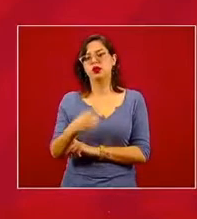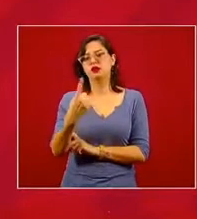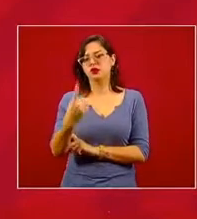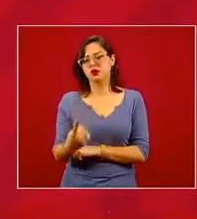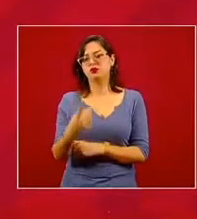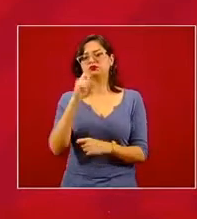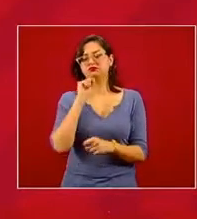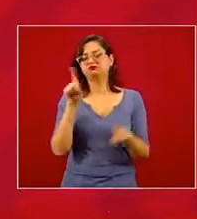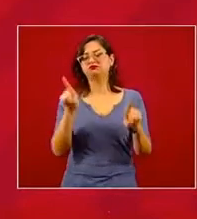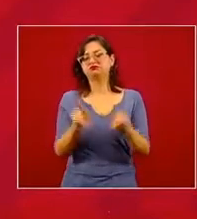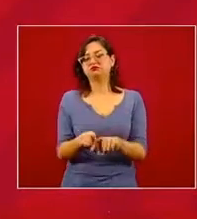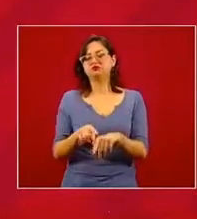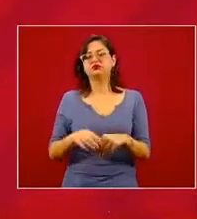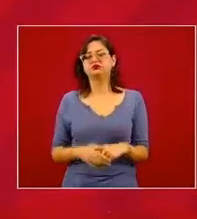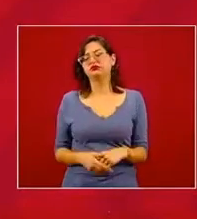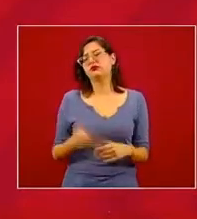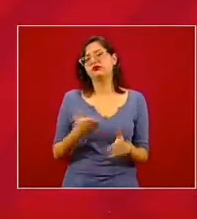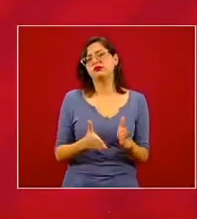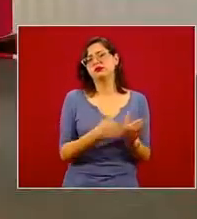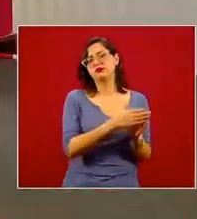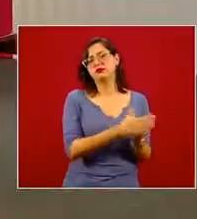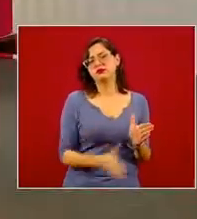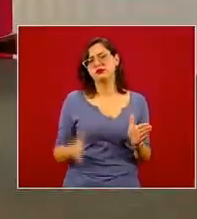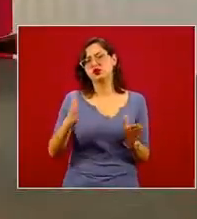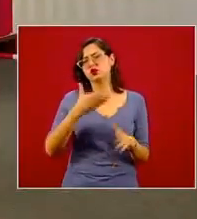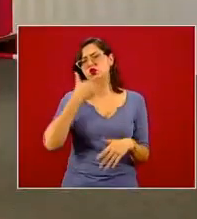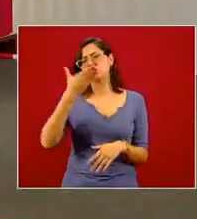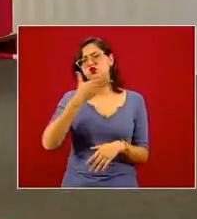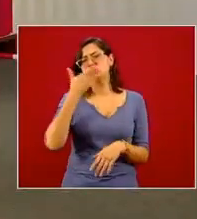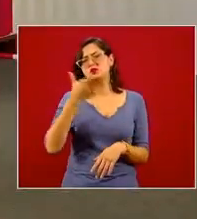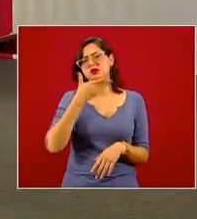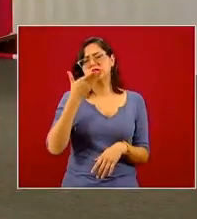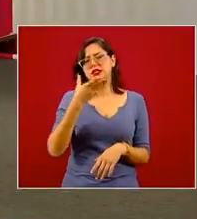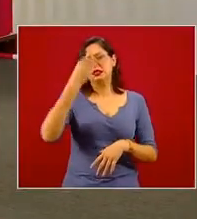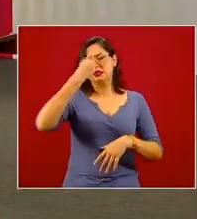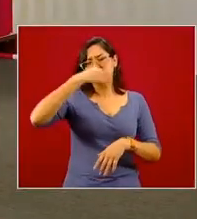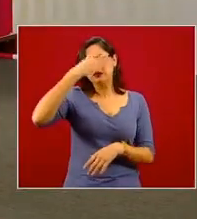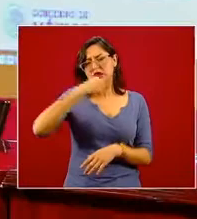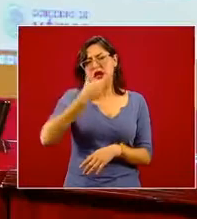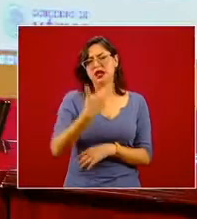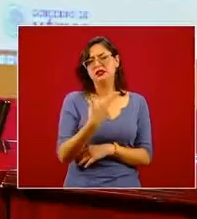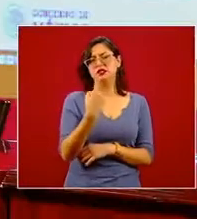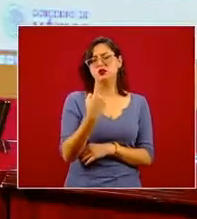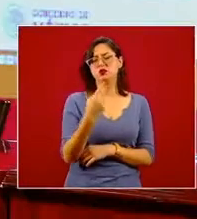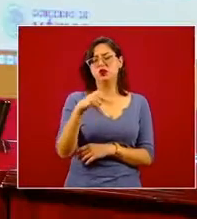being at risk of getting COVID, but other respiratory diseases.